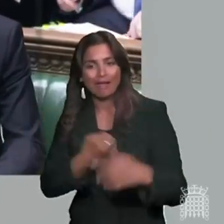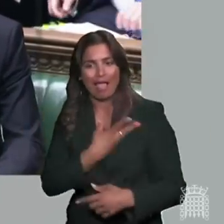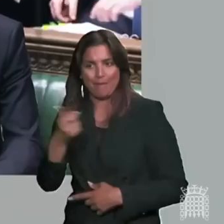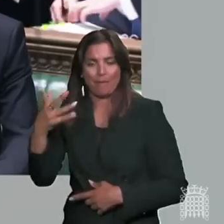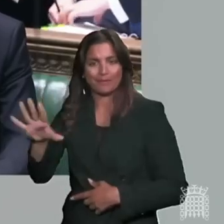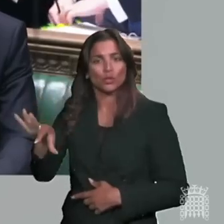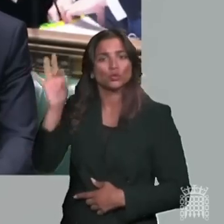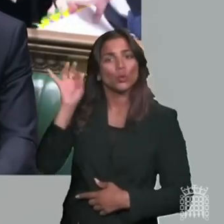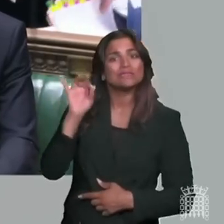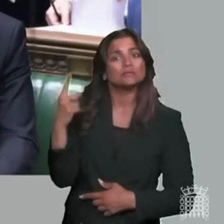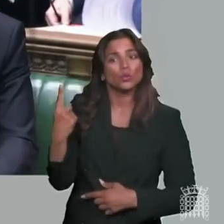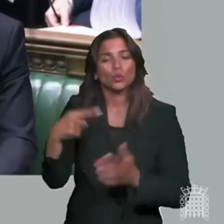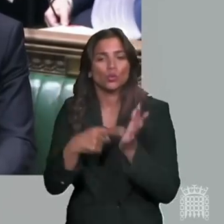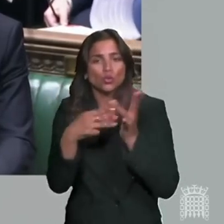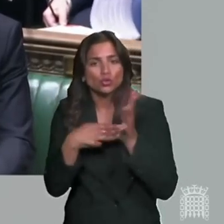Shami Chakrabarti,